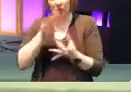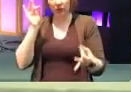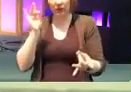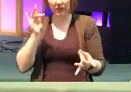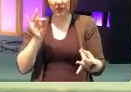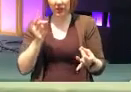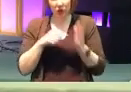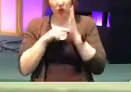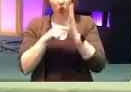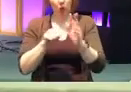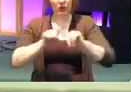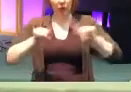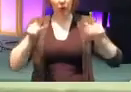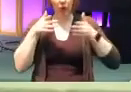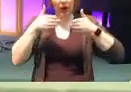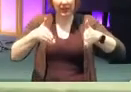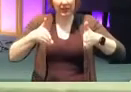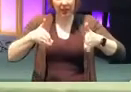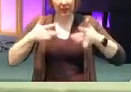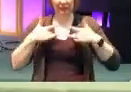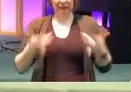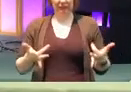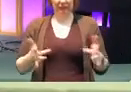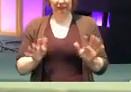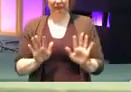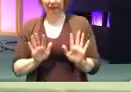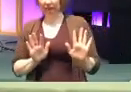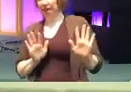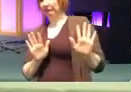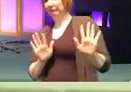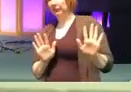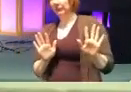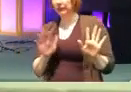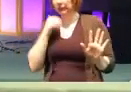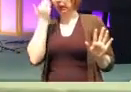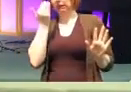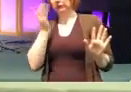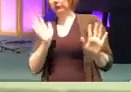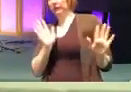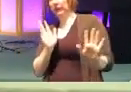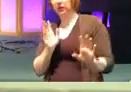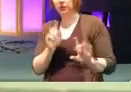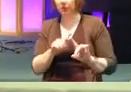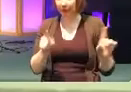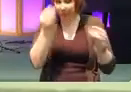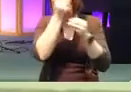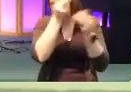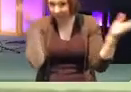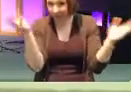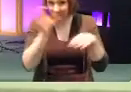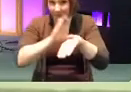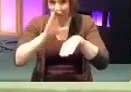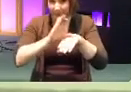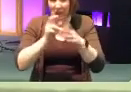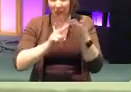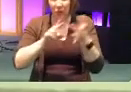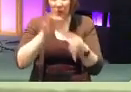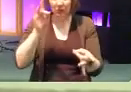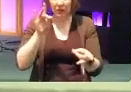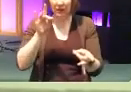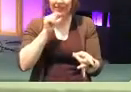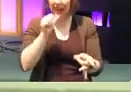in different ways, but we kind of tend to kind of shy away from that. And I'm here to tell you, church, the Holy Spirit isn't